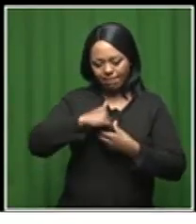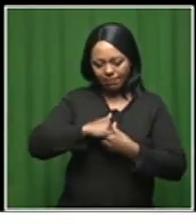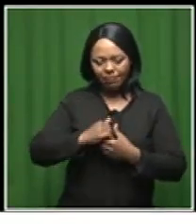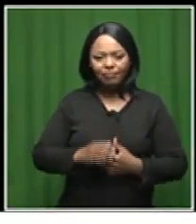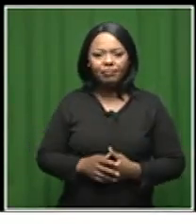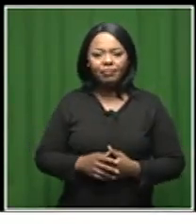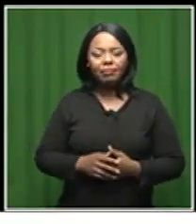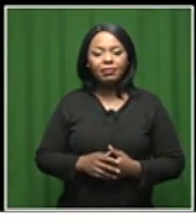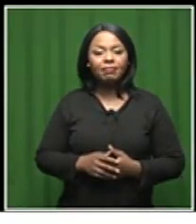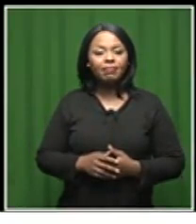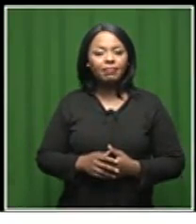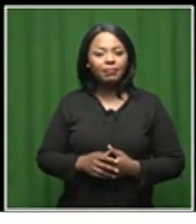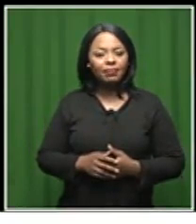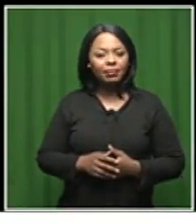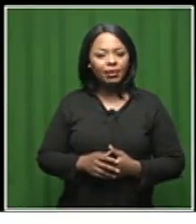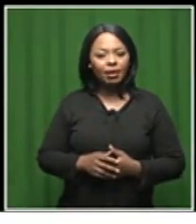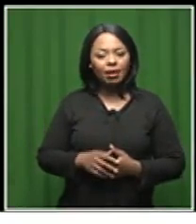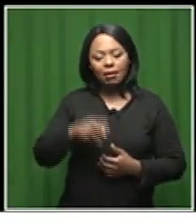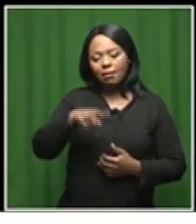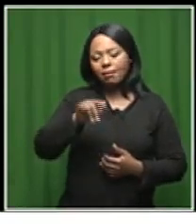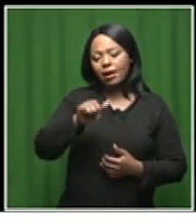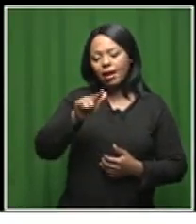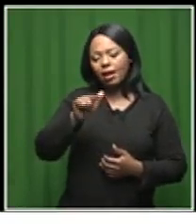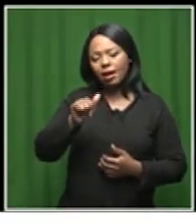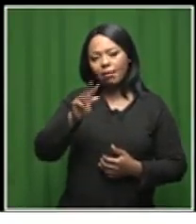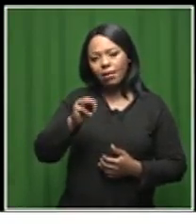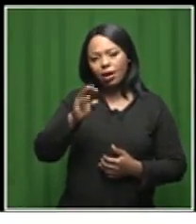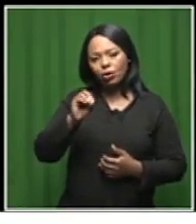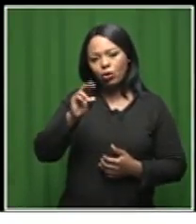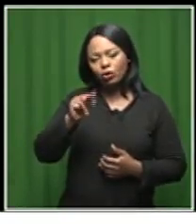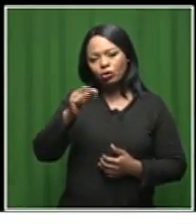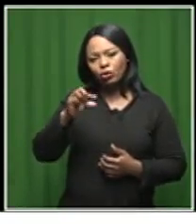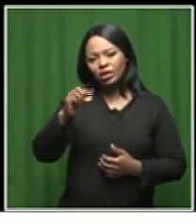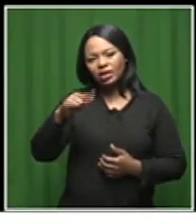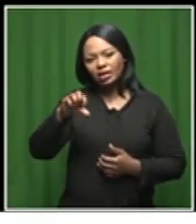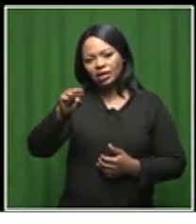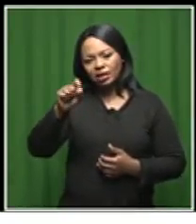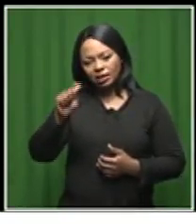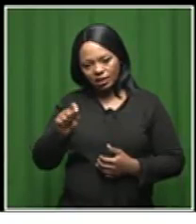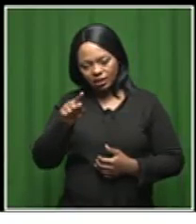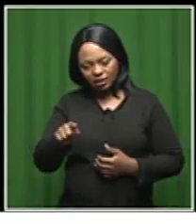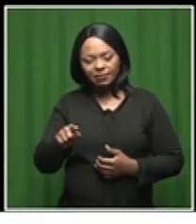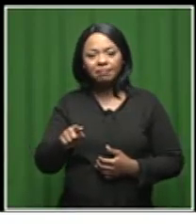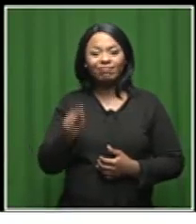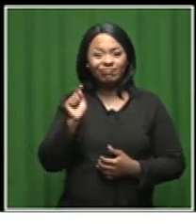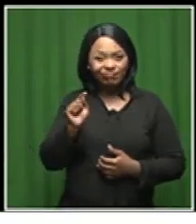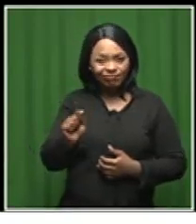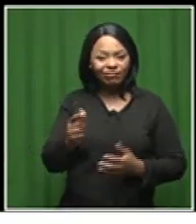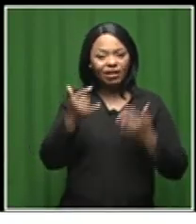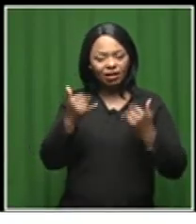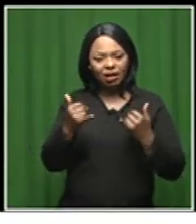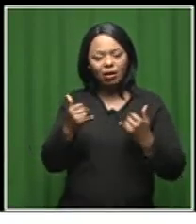said that, bone marrow malignancies are not that common like epithelial tumor, like solid tumors,